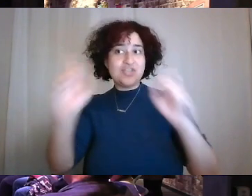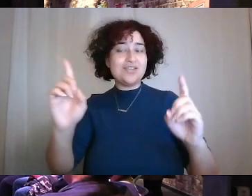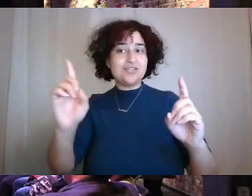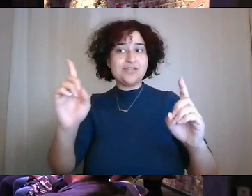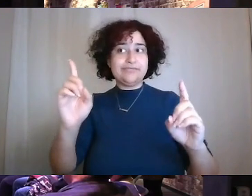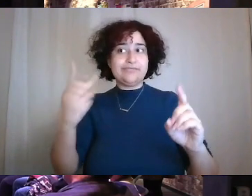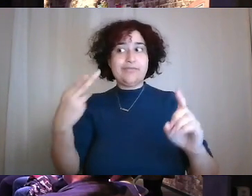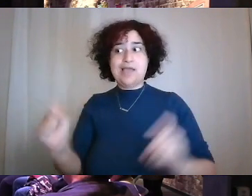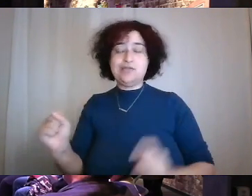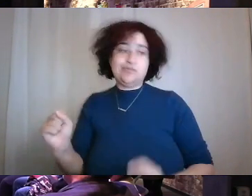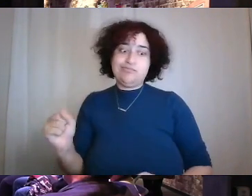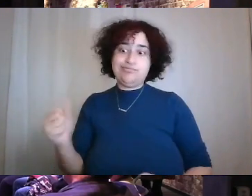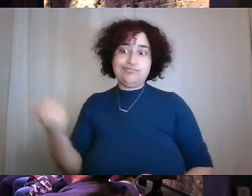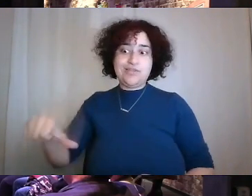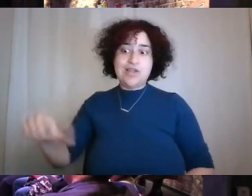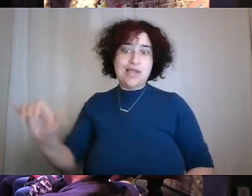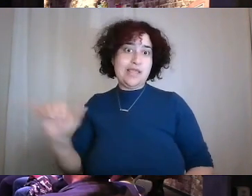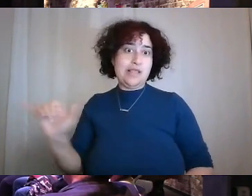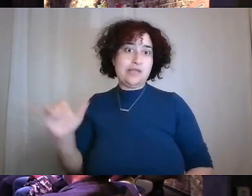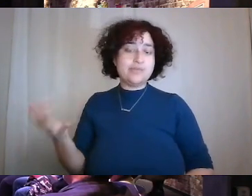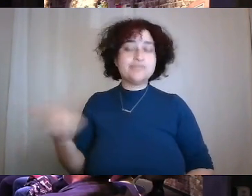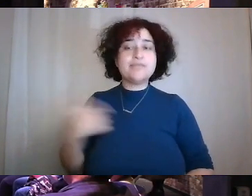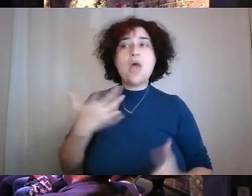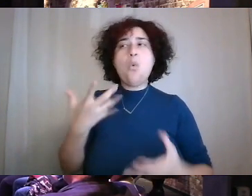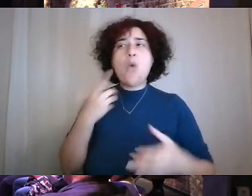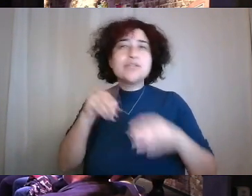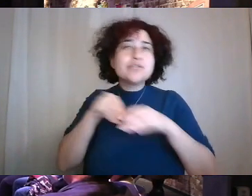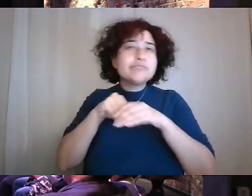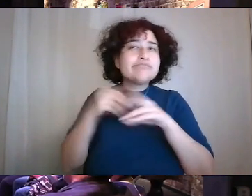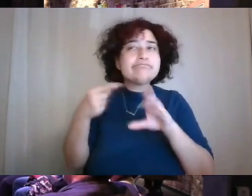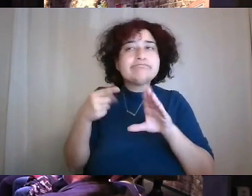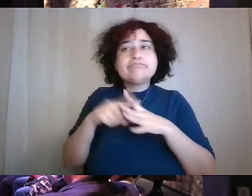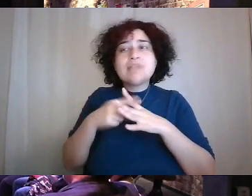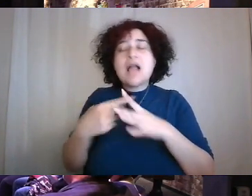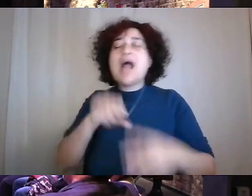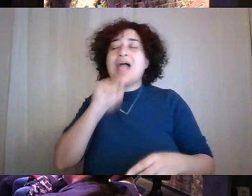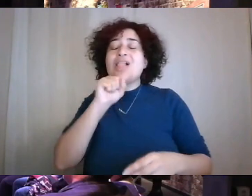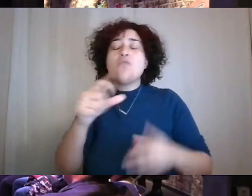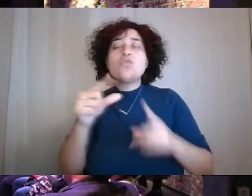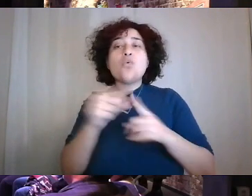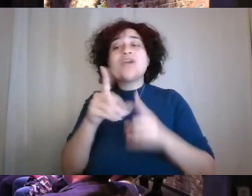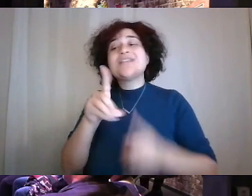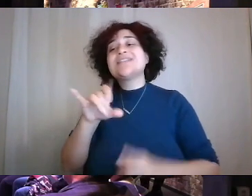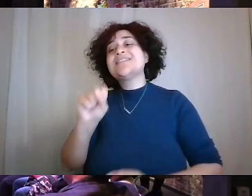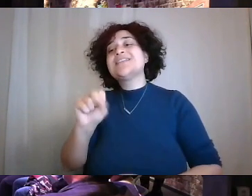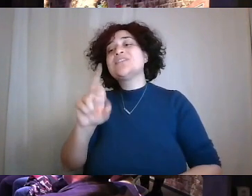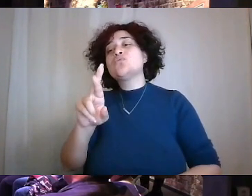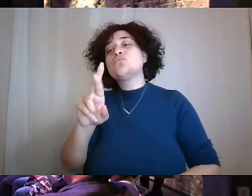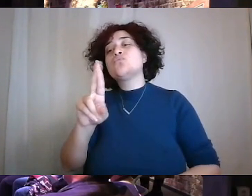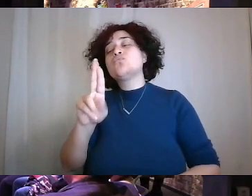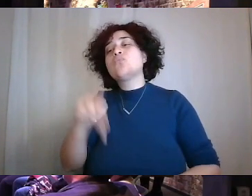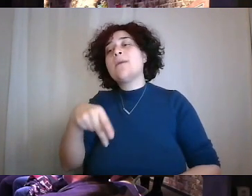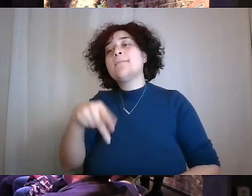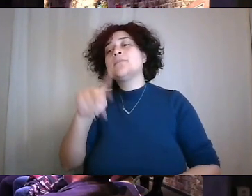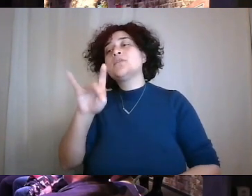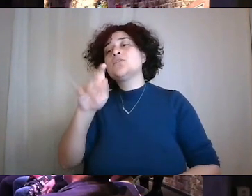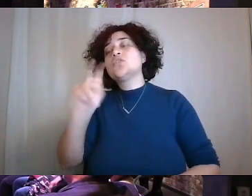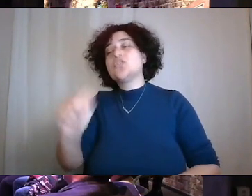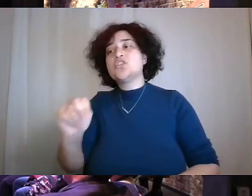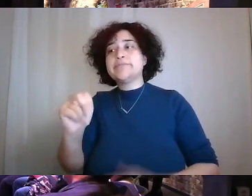So I wanted to go infiltrate. I love this word disruption that's popped up in the conversations and be part